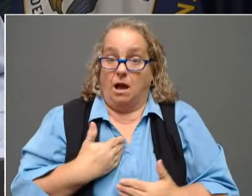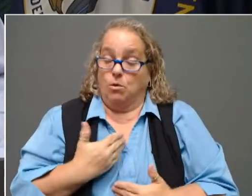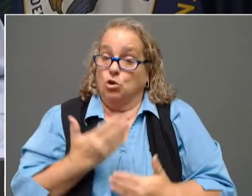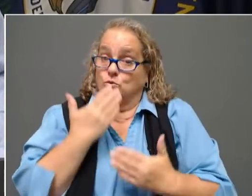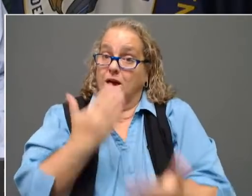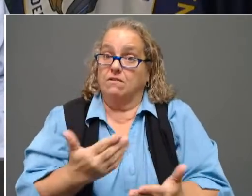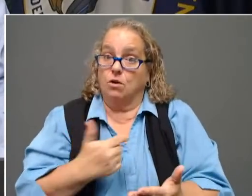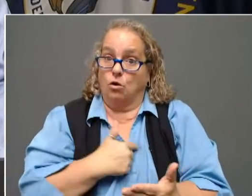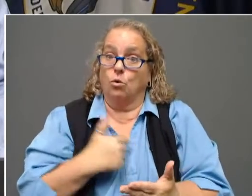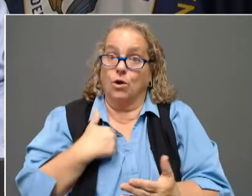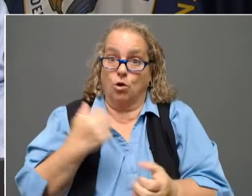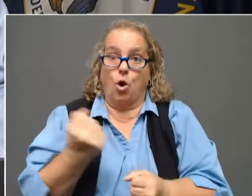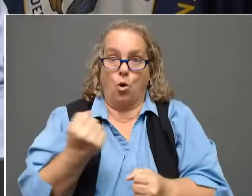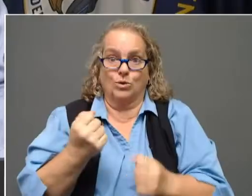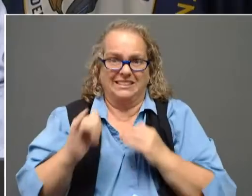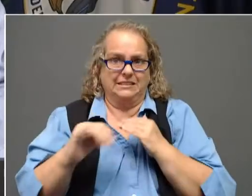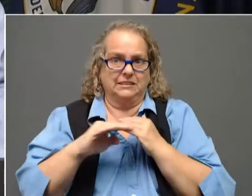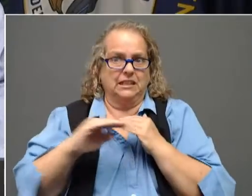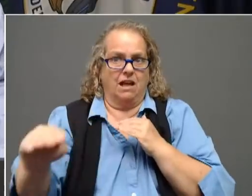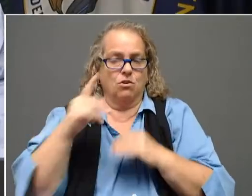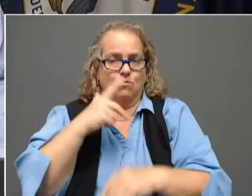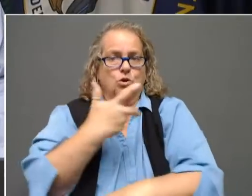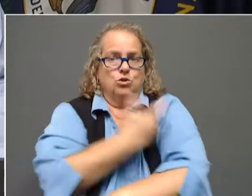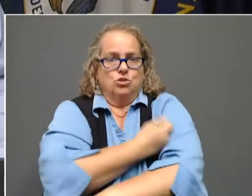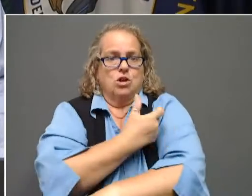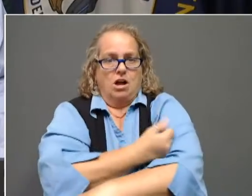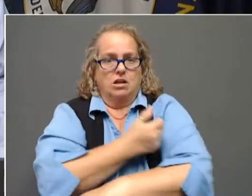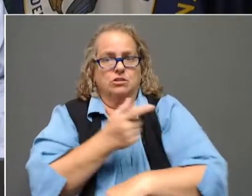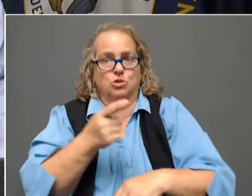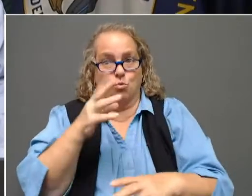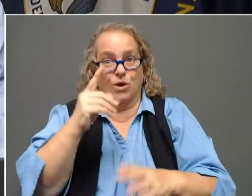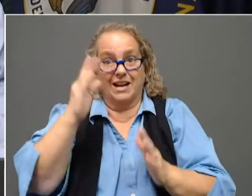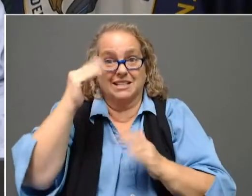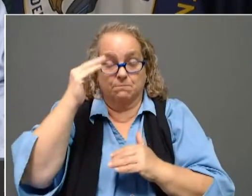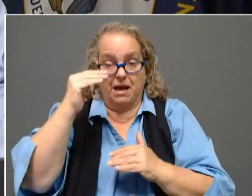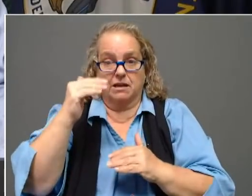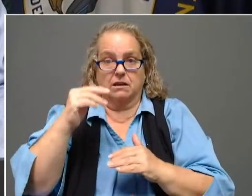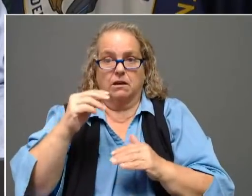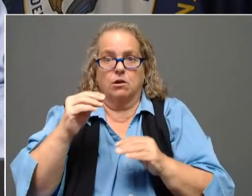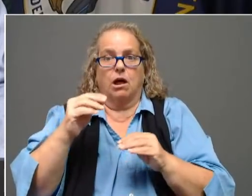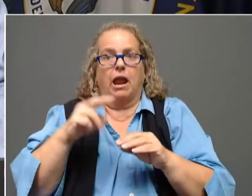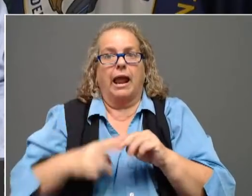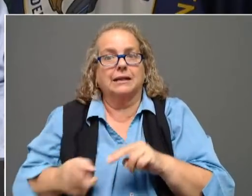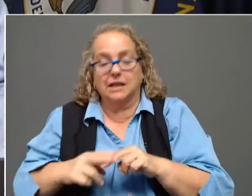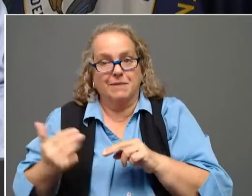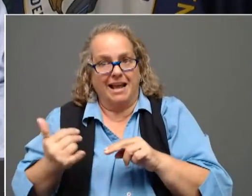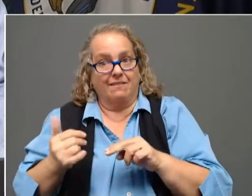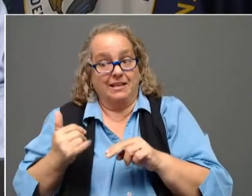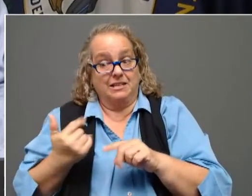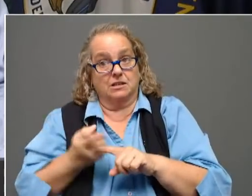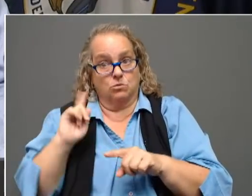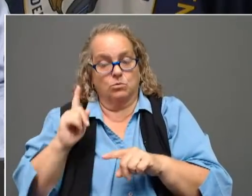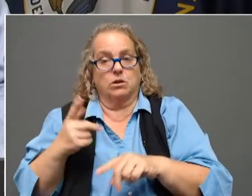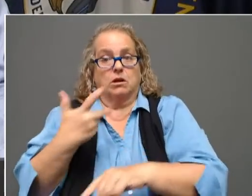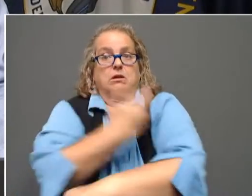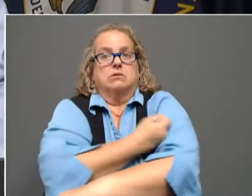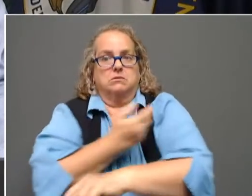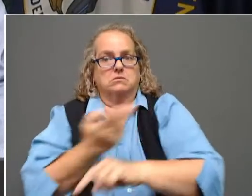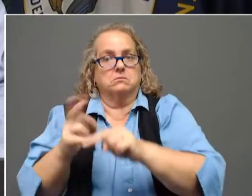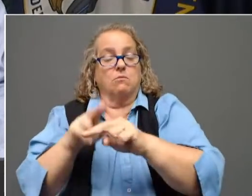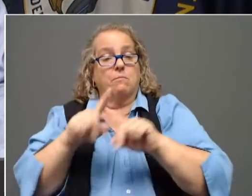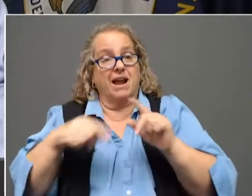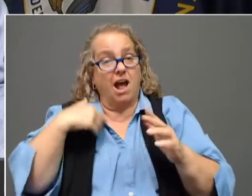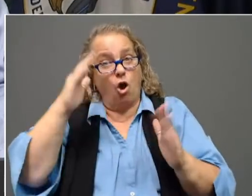fall off every single week, and this last week we ticked up. I certainly think the Delta variant should be a wake-up call. Now, how